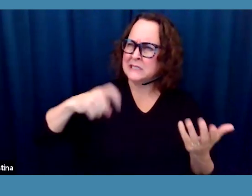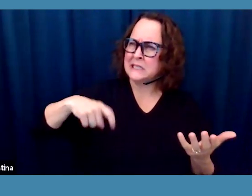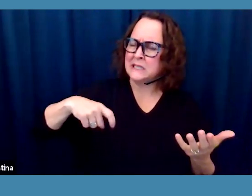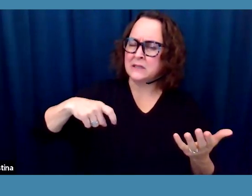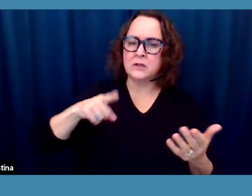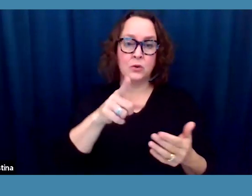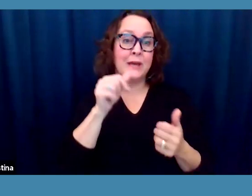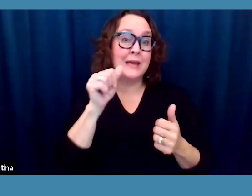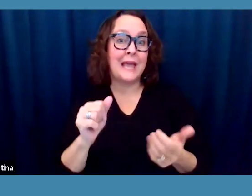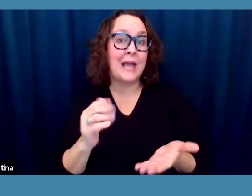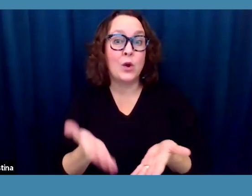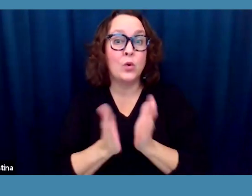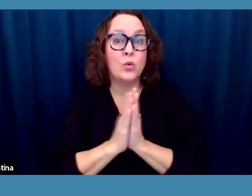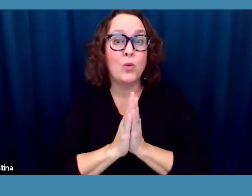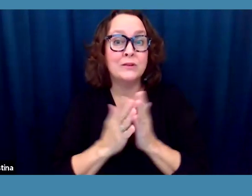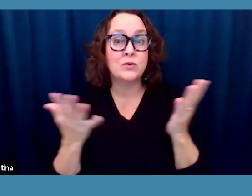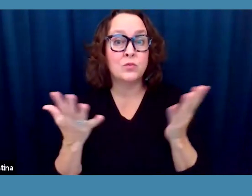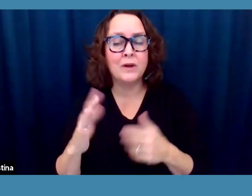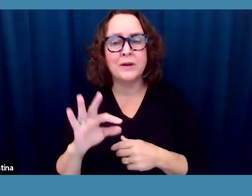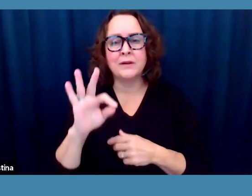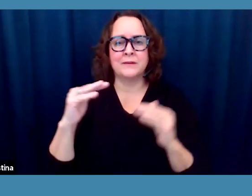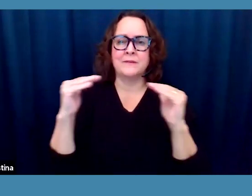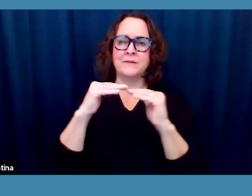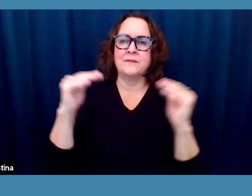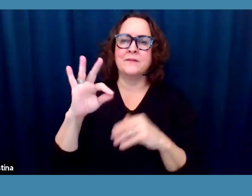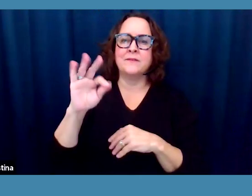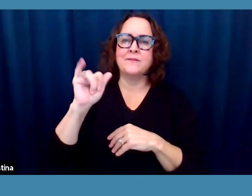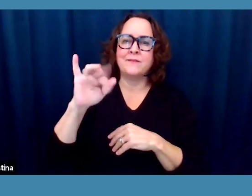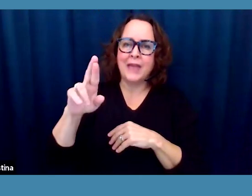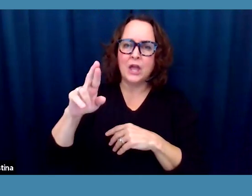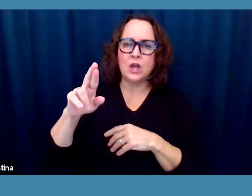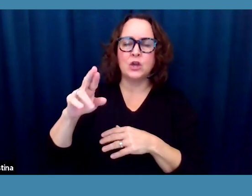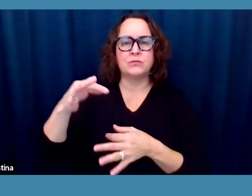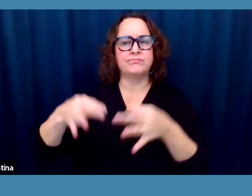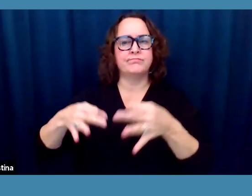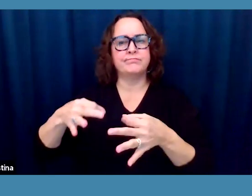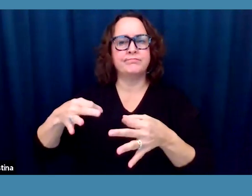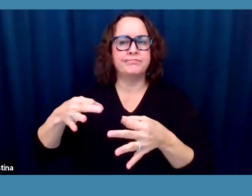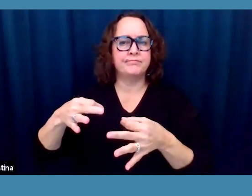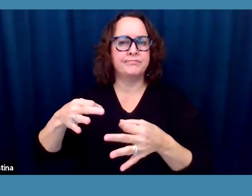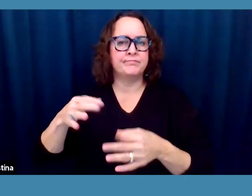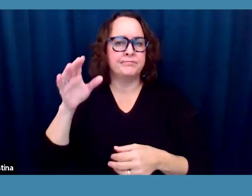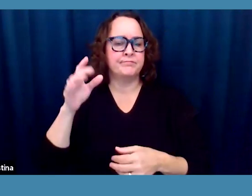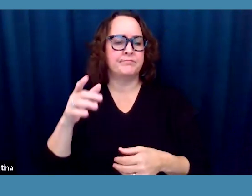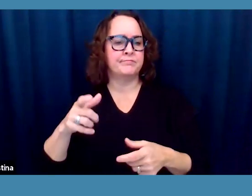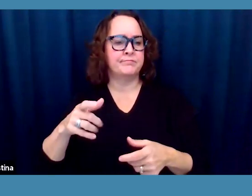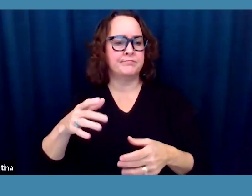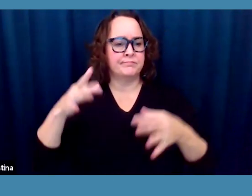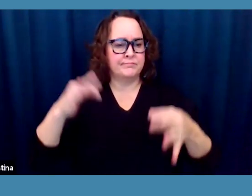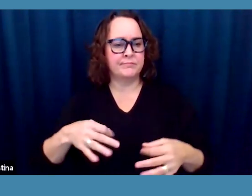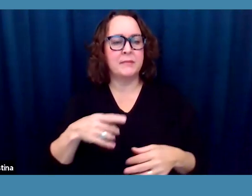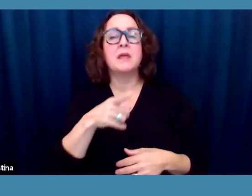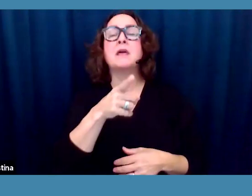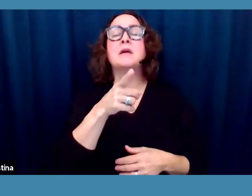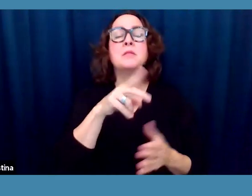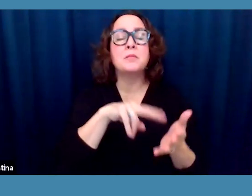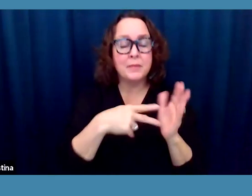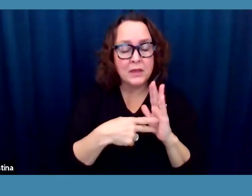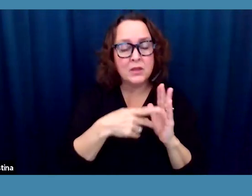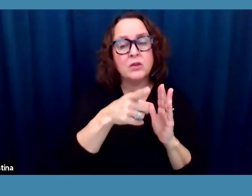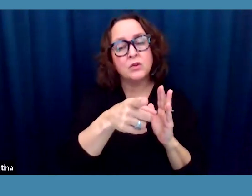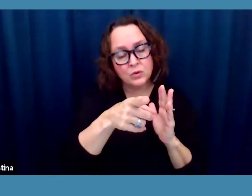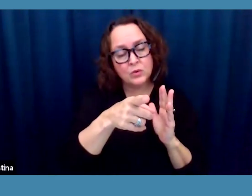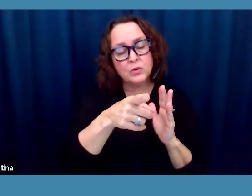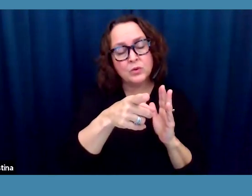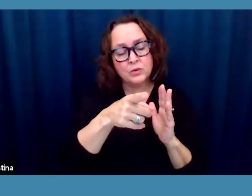hearing. And any notice you receive that where an agency has made a decision should contain that information, excuse